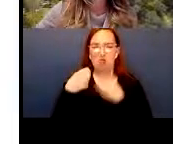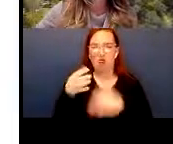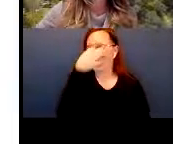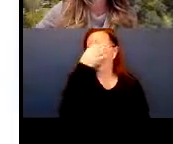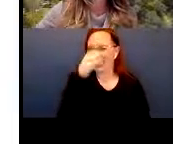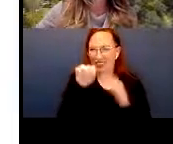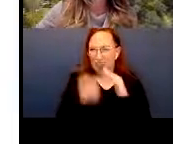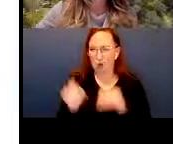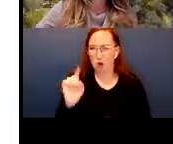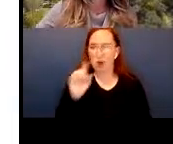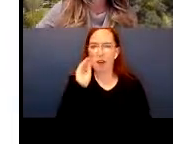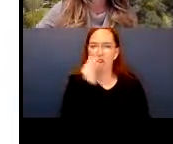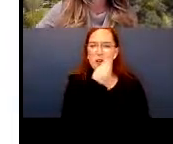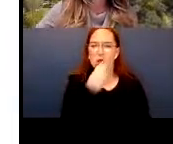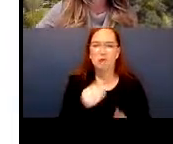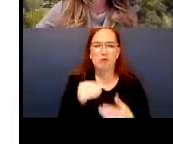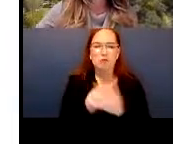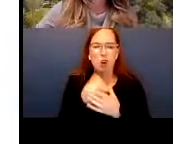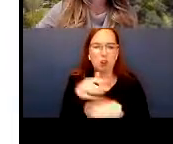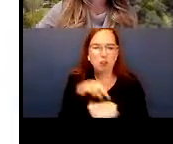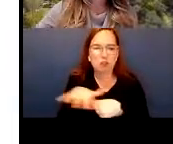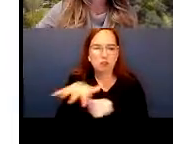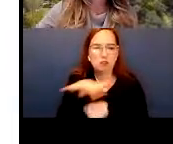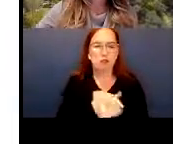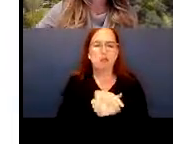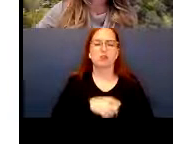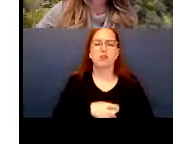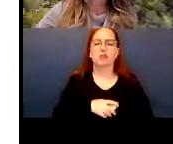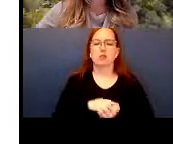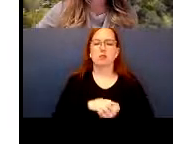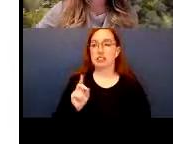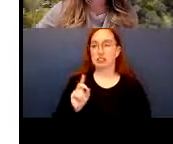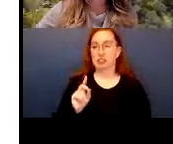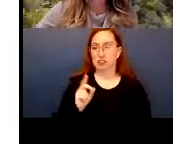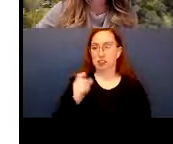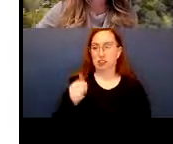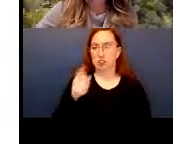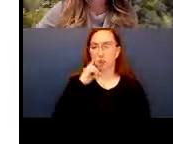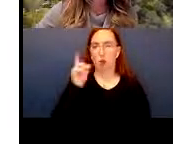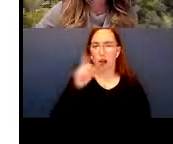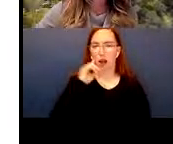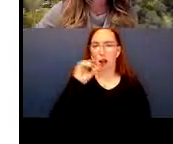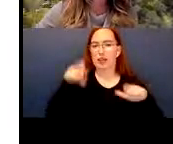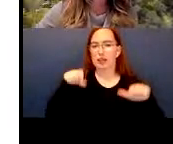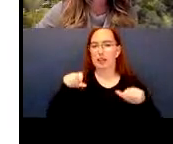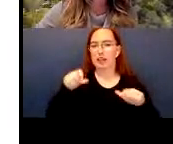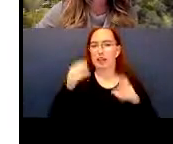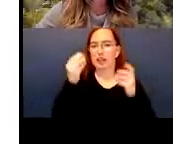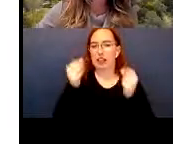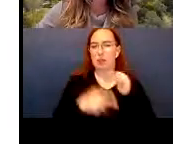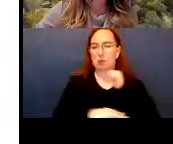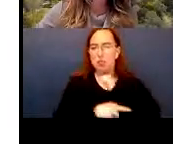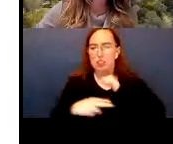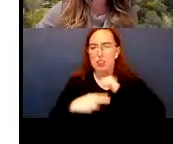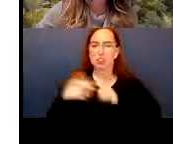Botanical Gardens. There's another located at the Land Bridge area. So this would be D, that idea